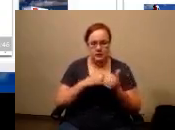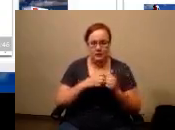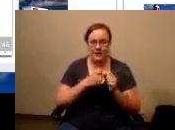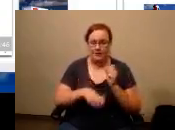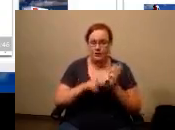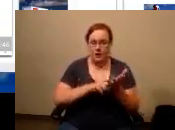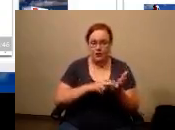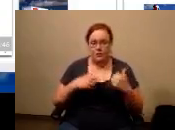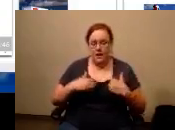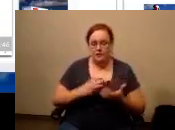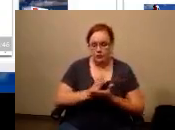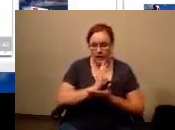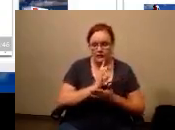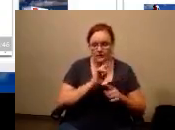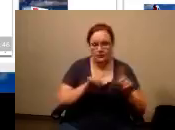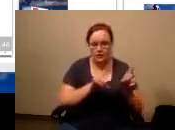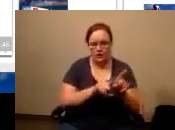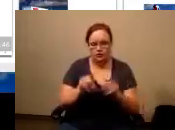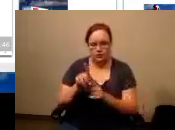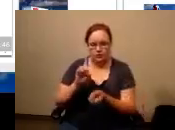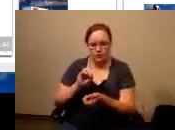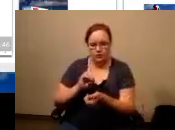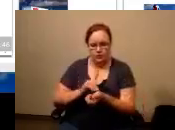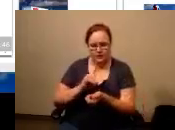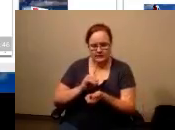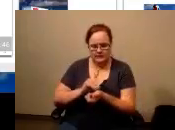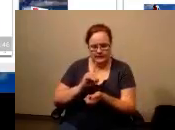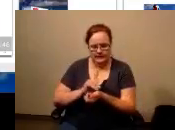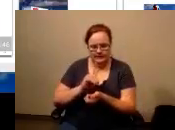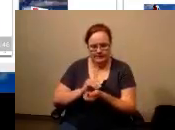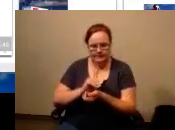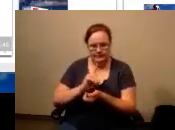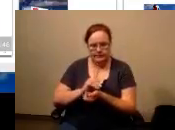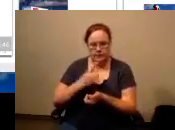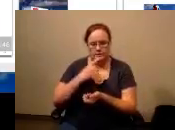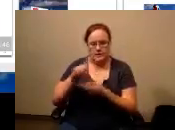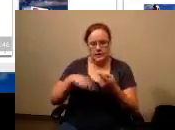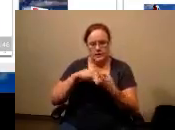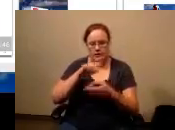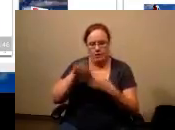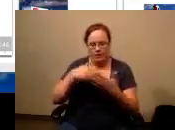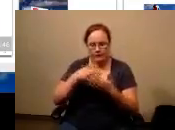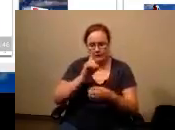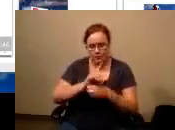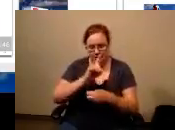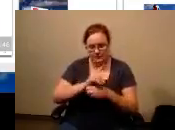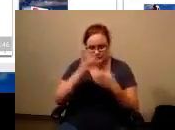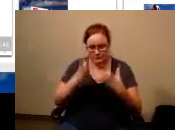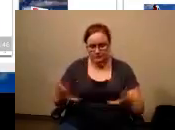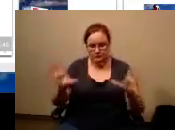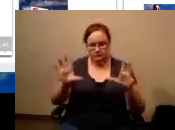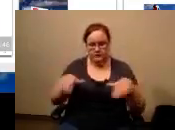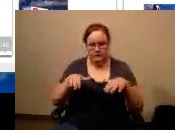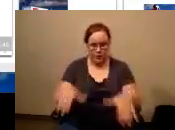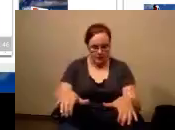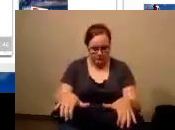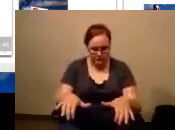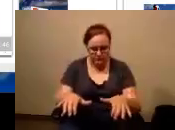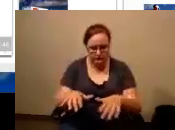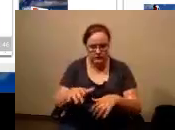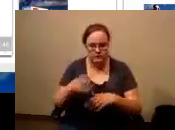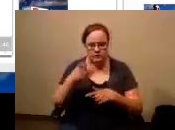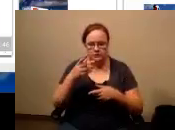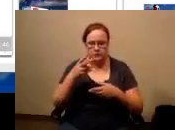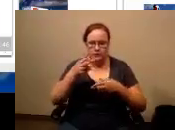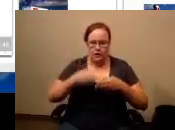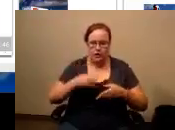of course, but also duties. And we say that when all of the duties have been performed, which we call